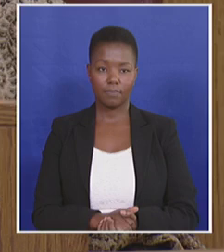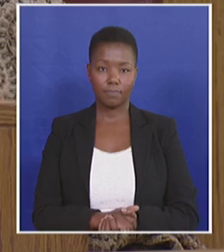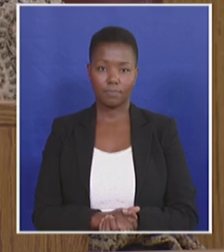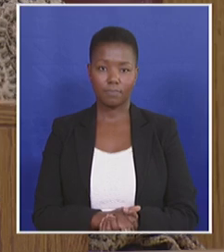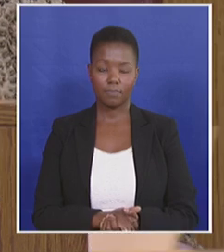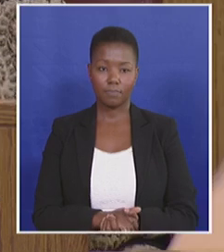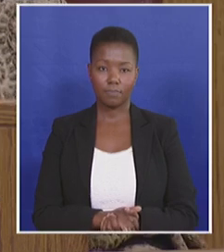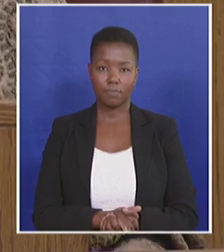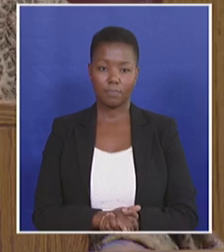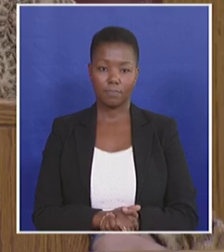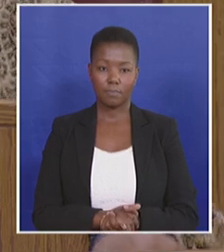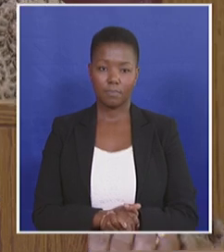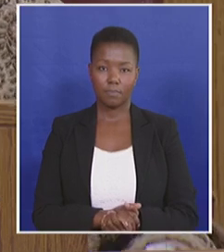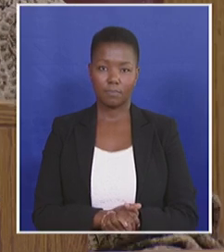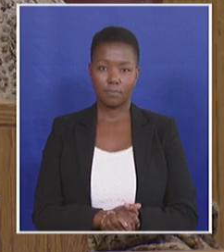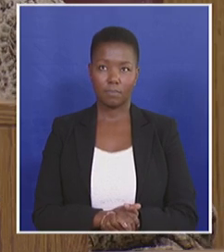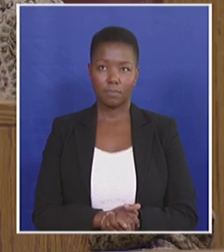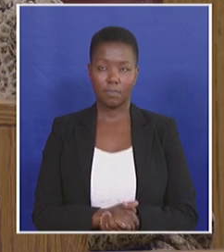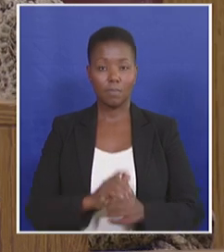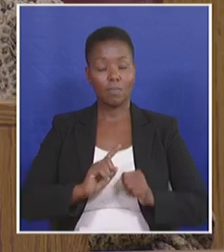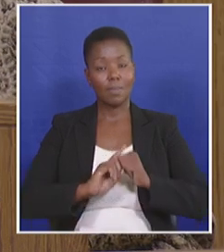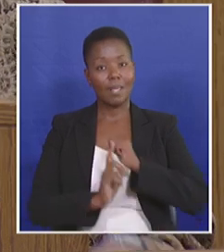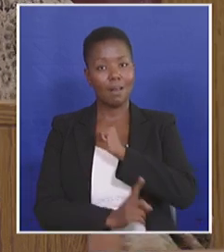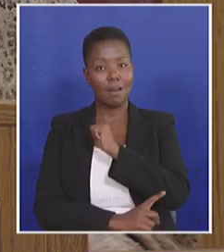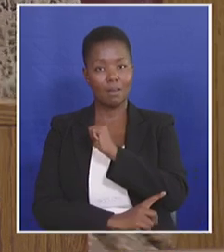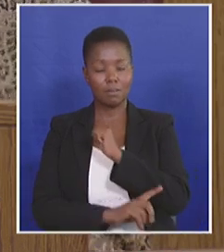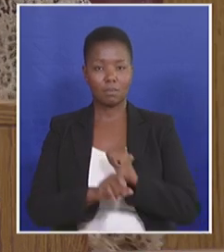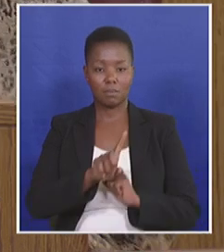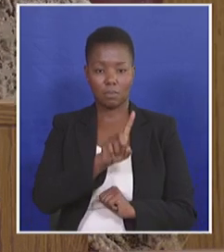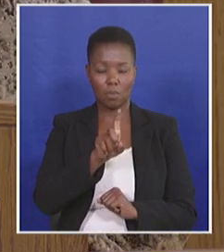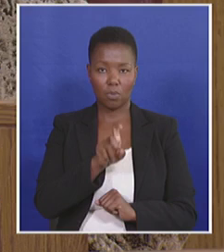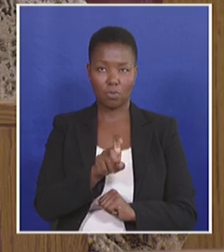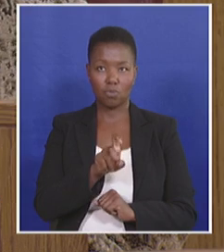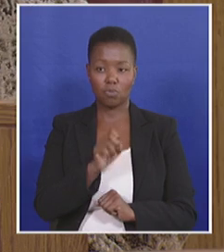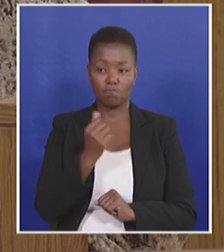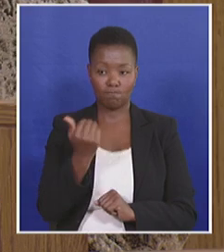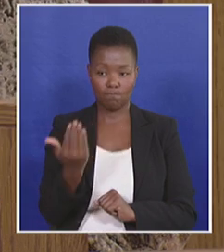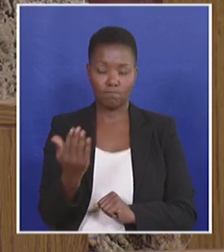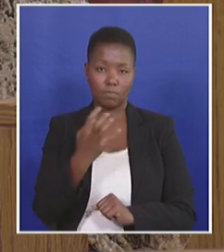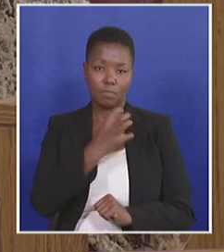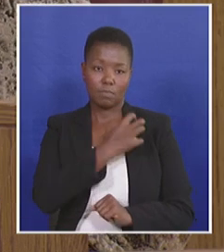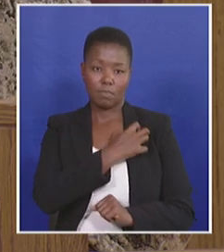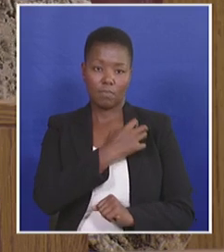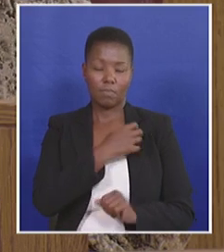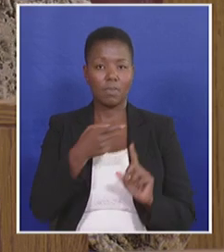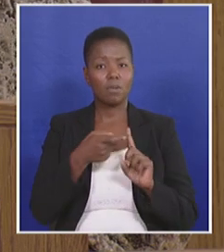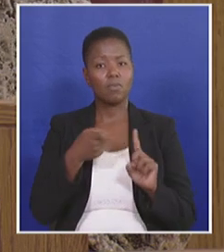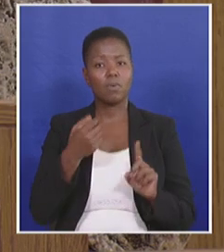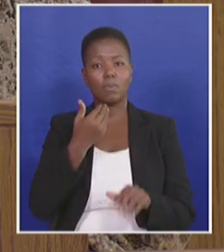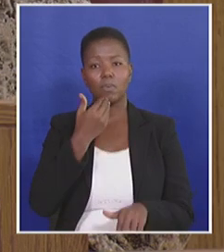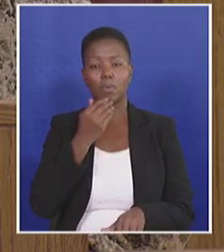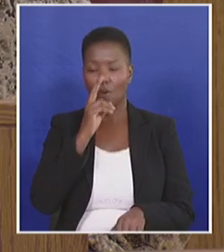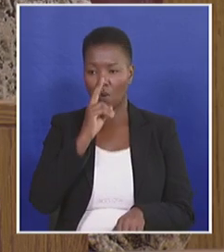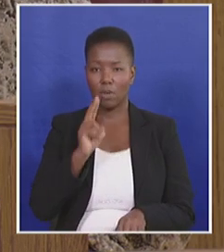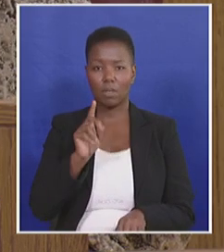I proceed to the last question to you, Minister. It is a question from the Honorable